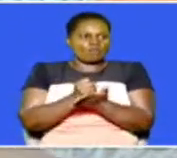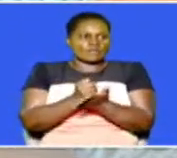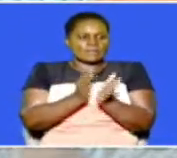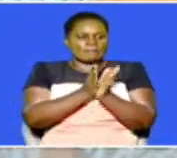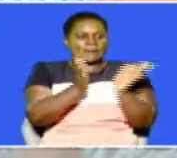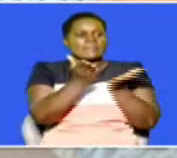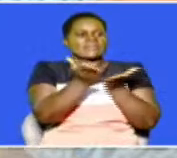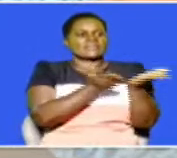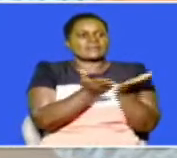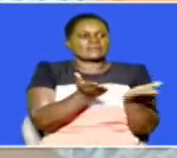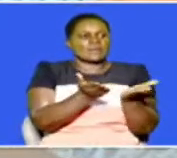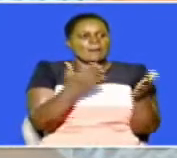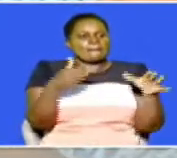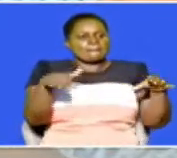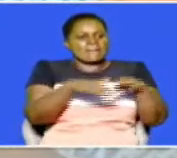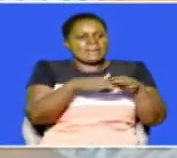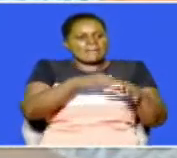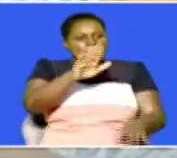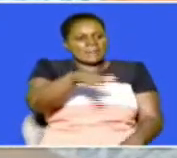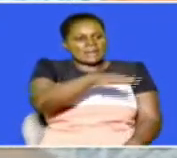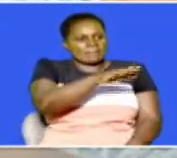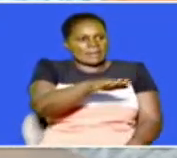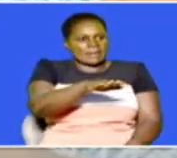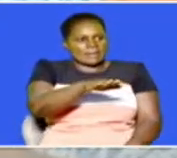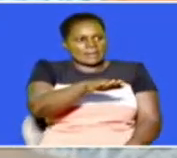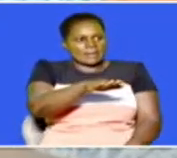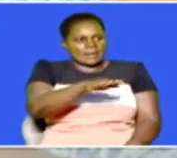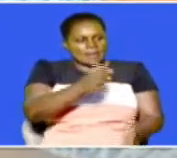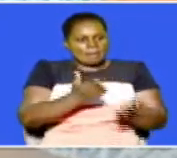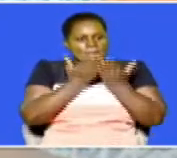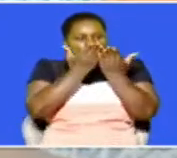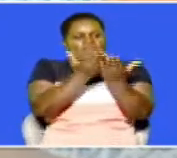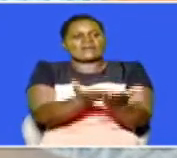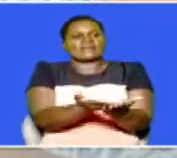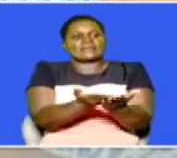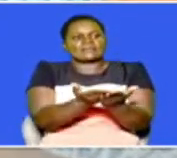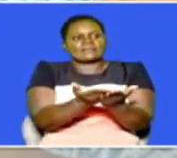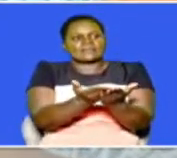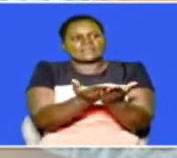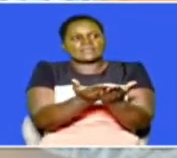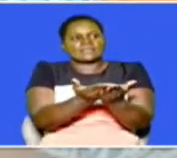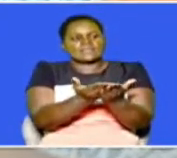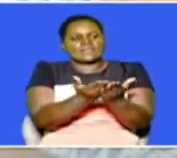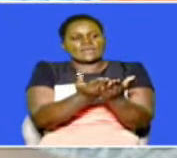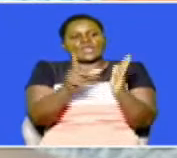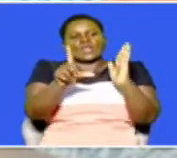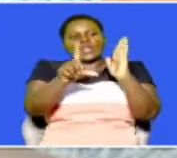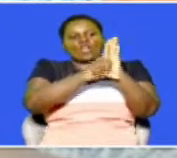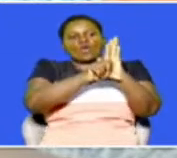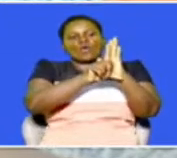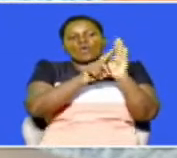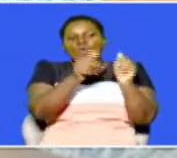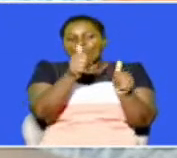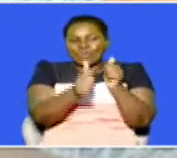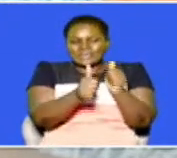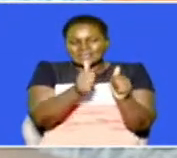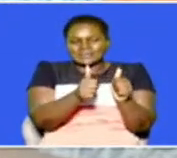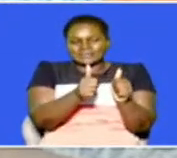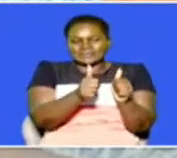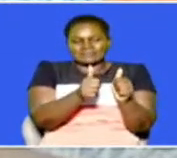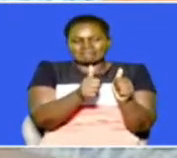public servant for members of parliament is provided for under the statutes and